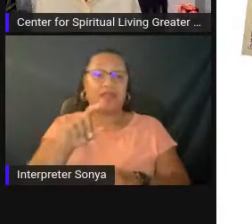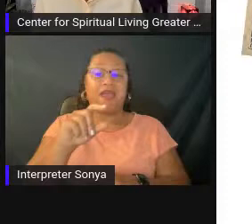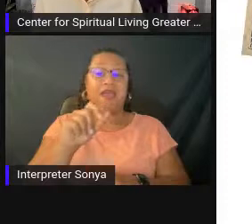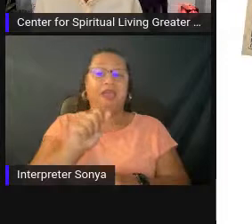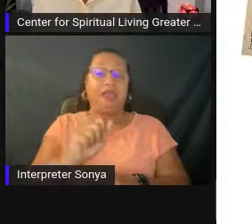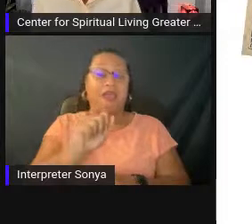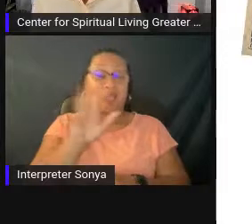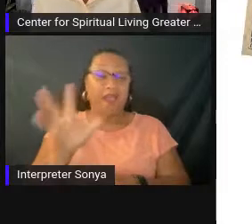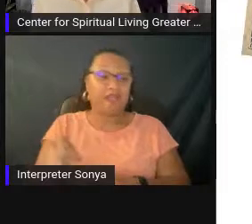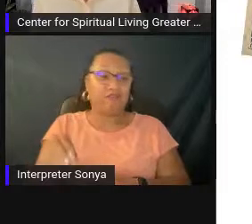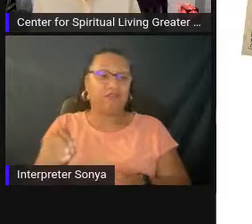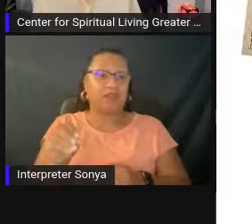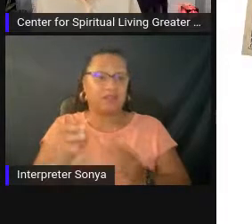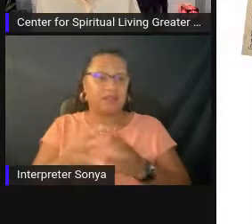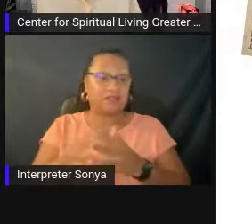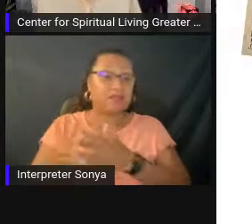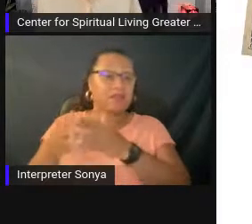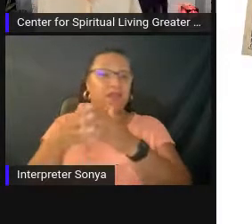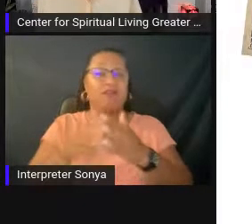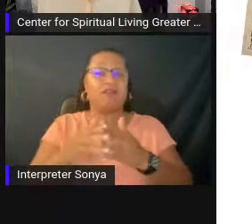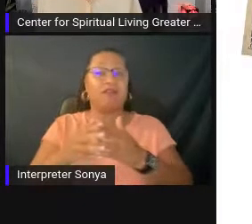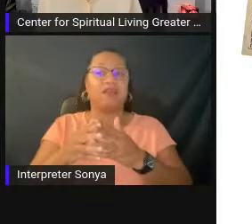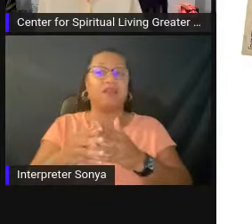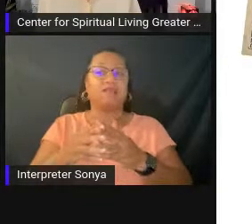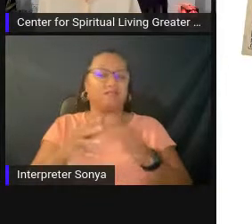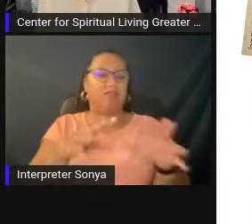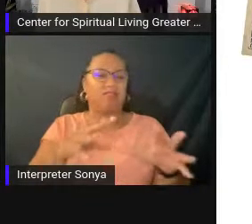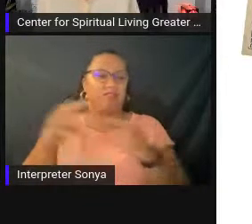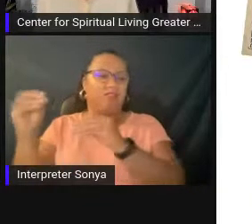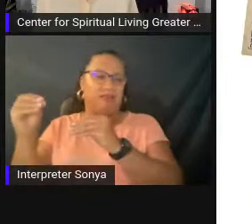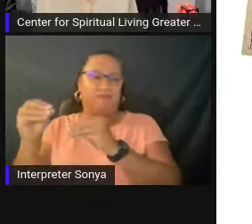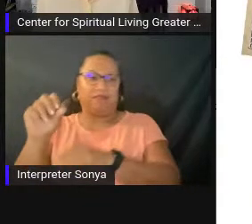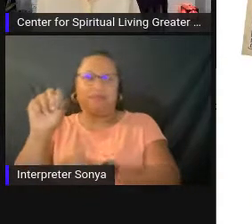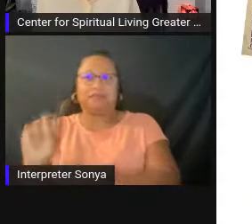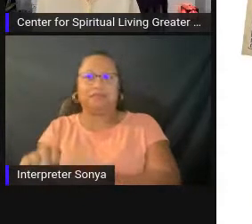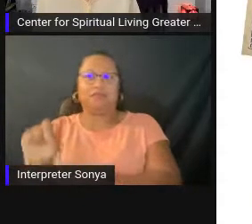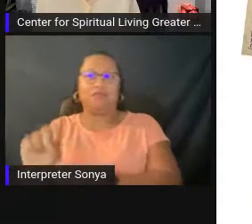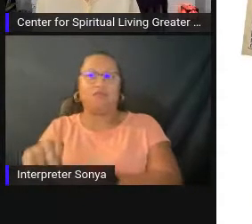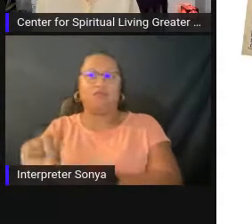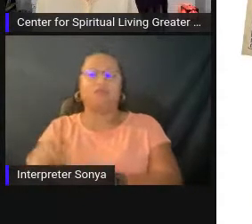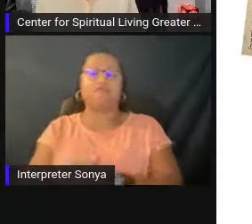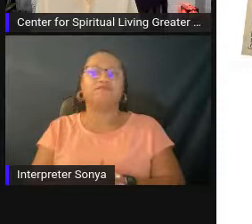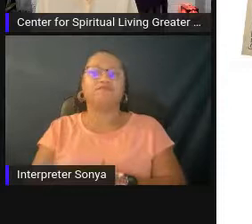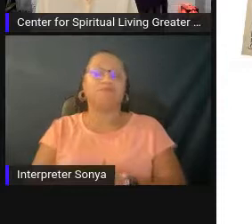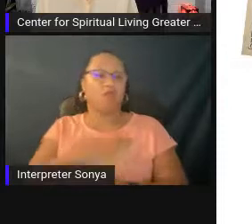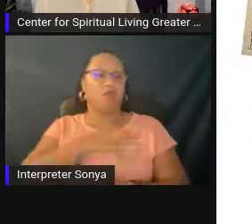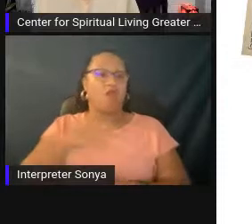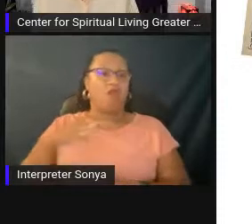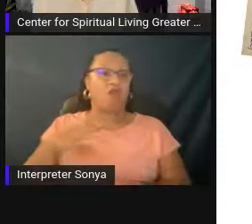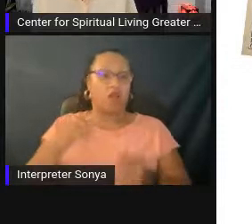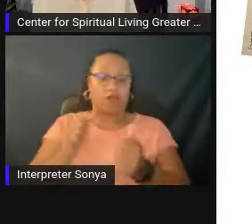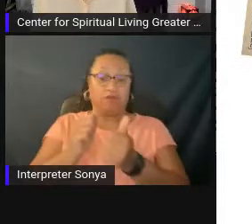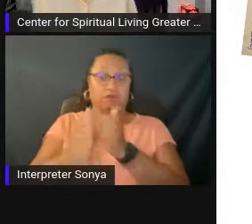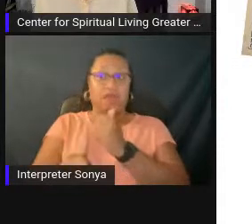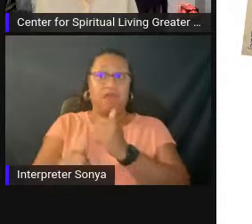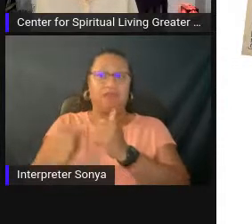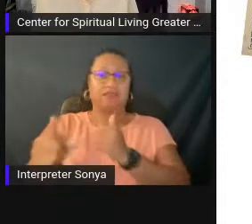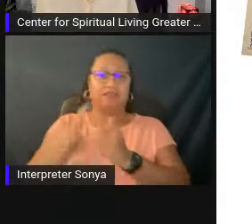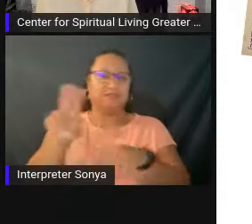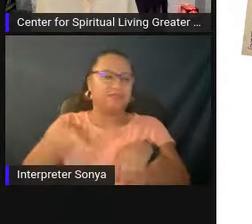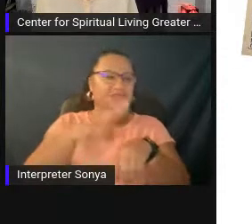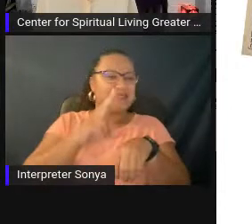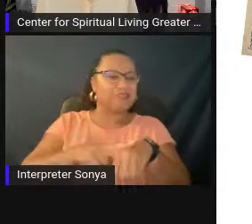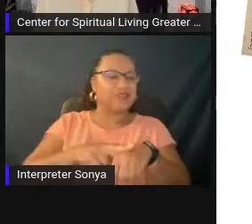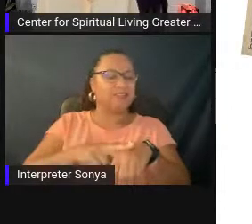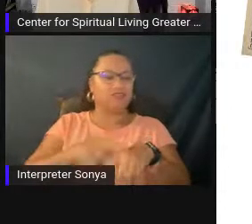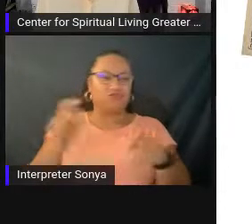Congress passed the Juneteenth National Independence Day Act in June